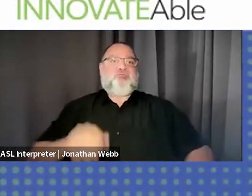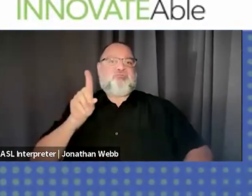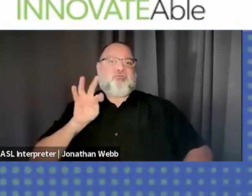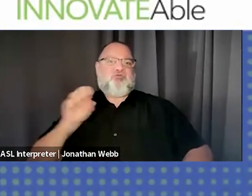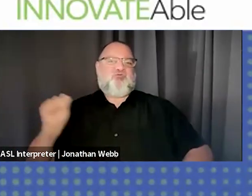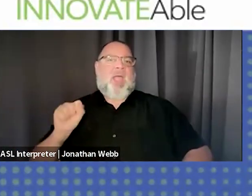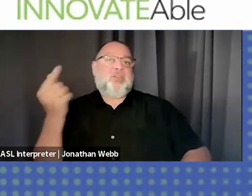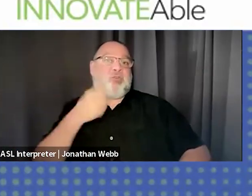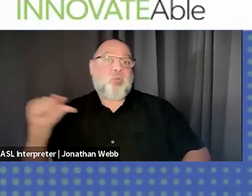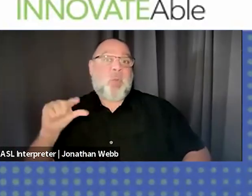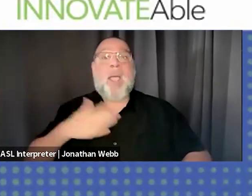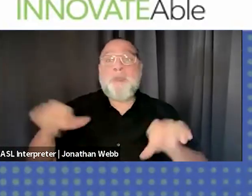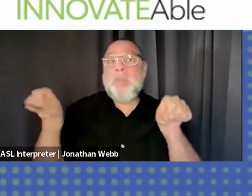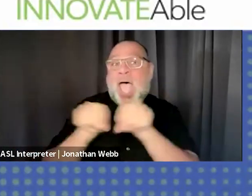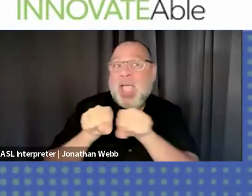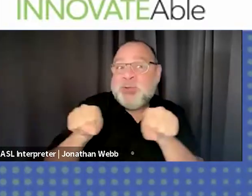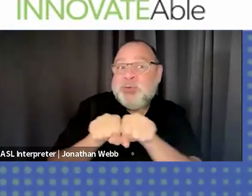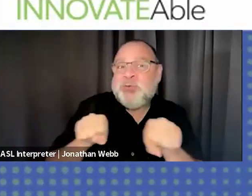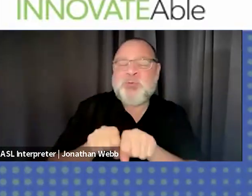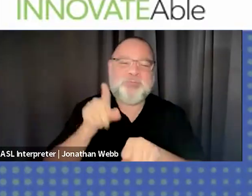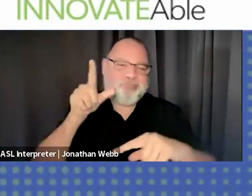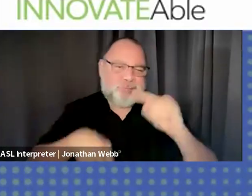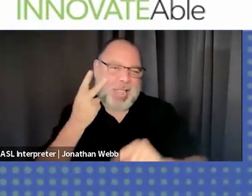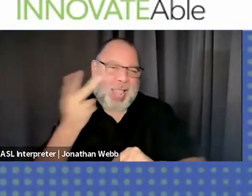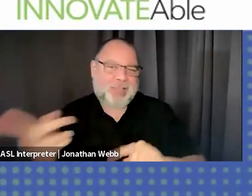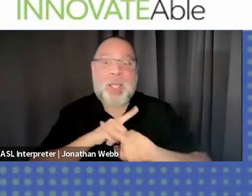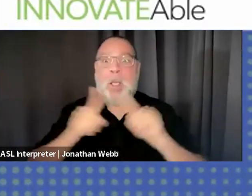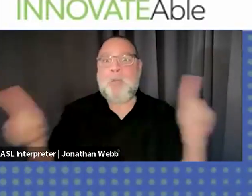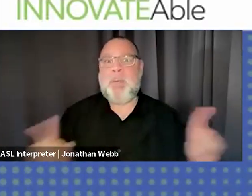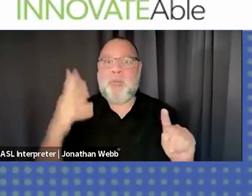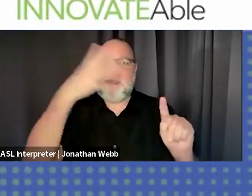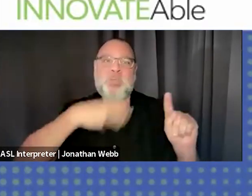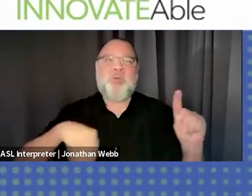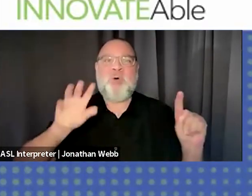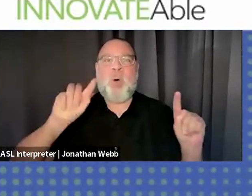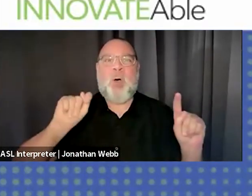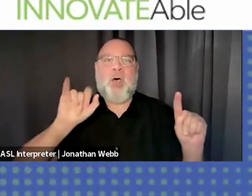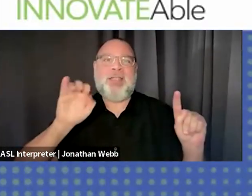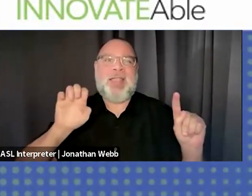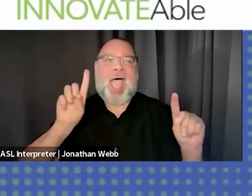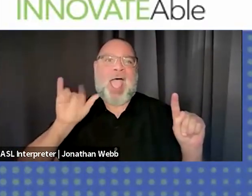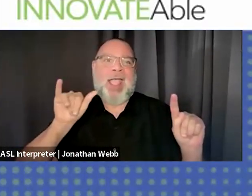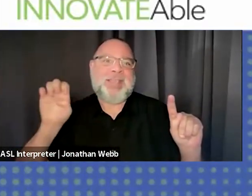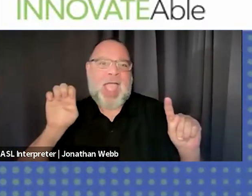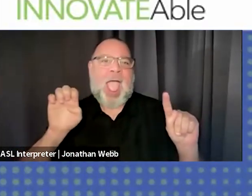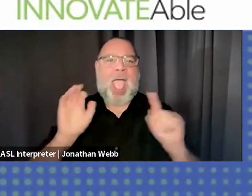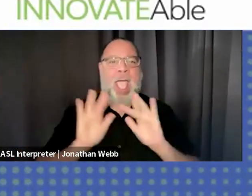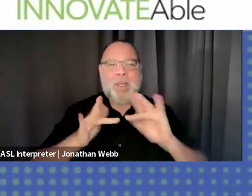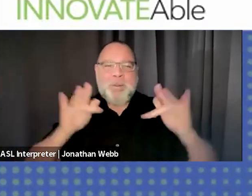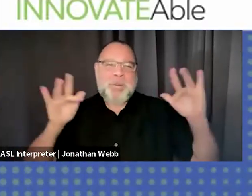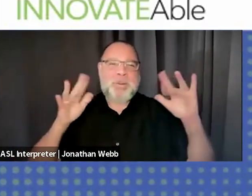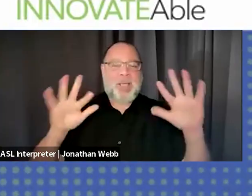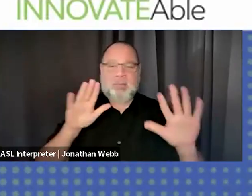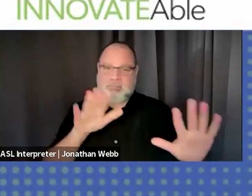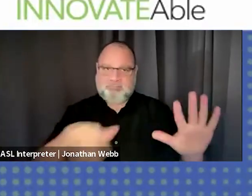wouldn't be able to see, is a beautiful kind of tie-dyed shoe. If you've ever heard me speak before, you've seen that I always have